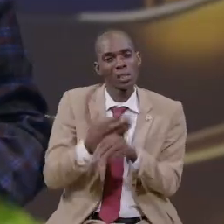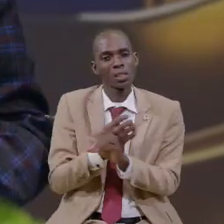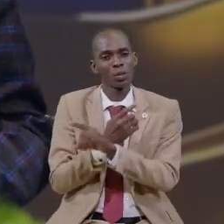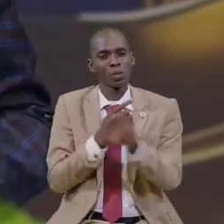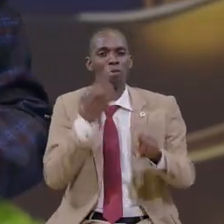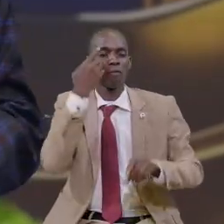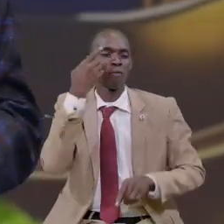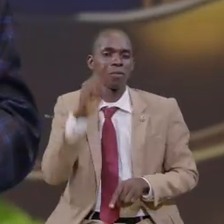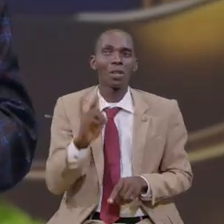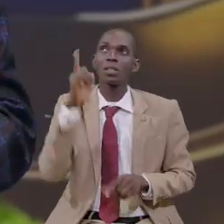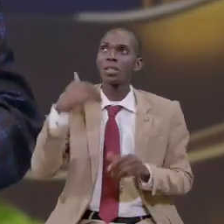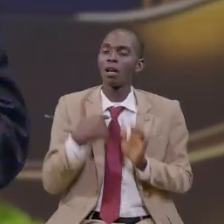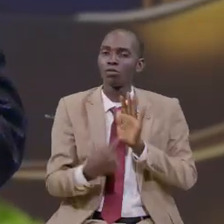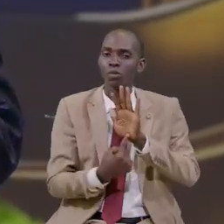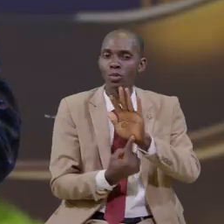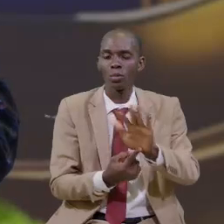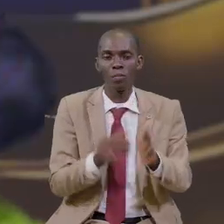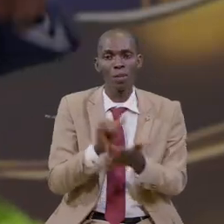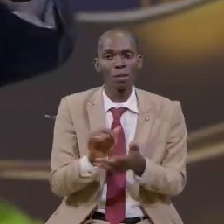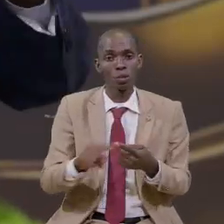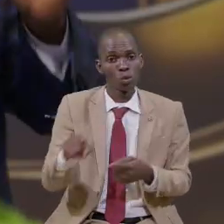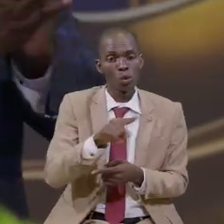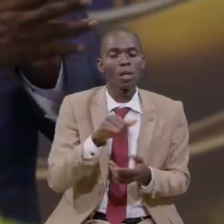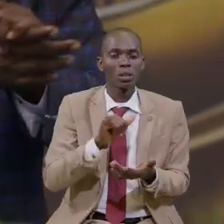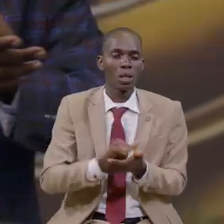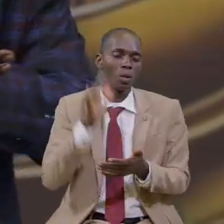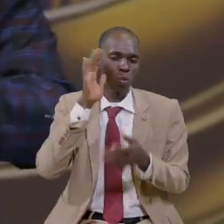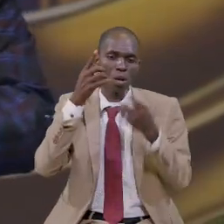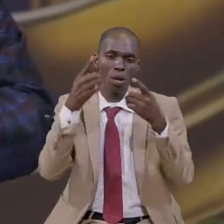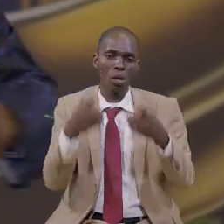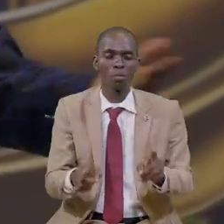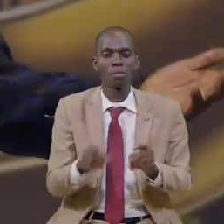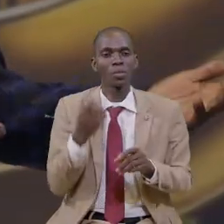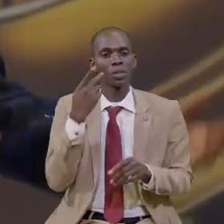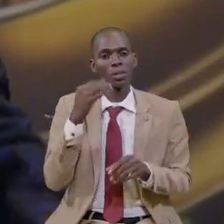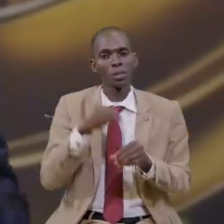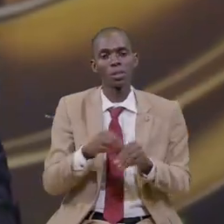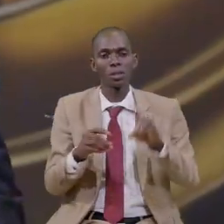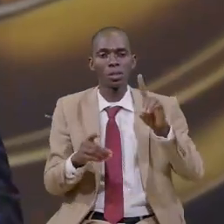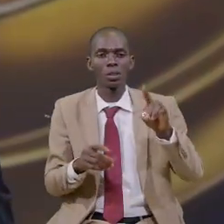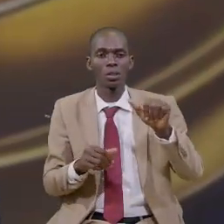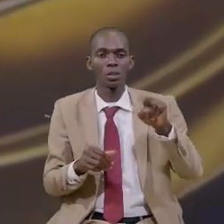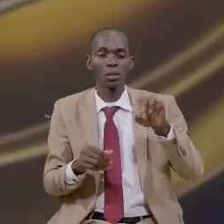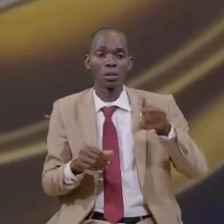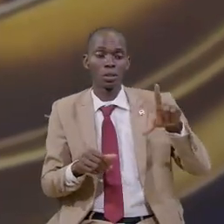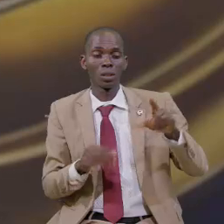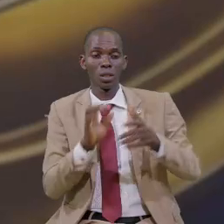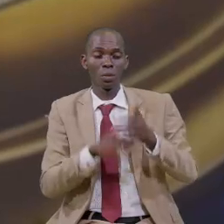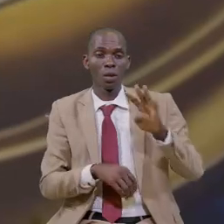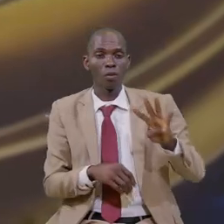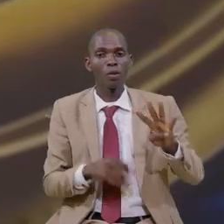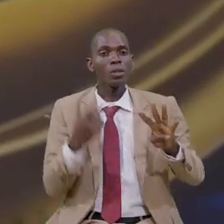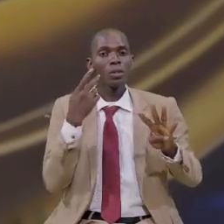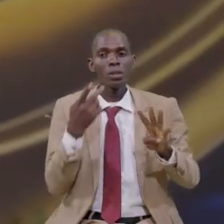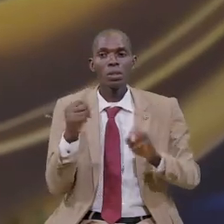you. It will be done. Yeah. Chapter 4 of Daniel, they got into a problem. They called Daniel